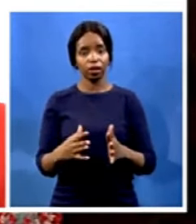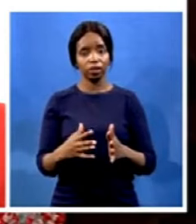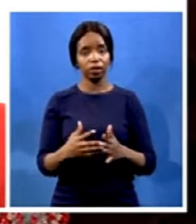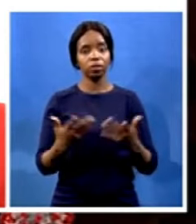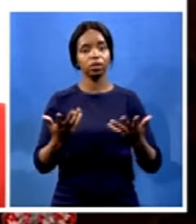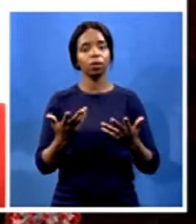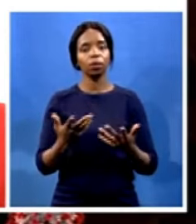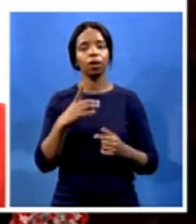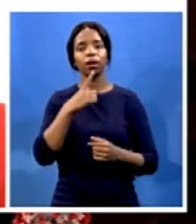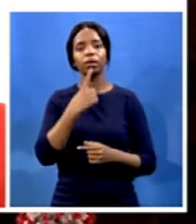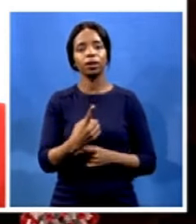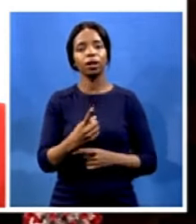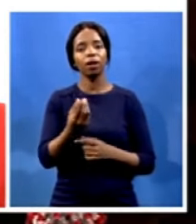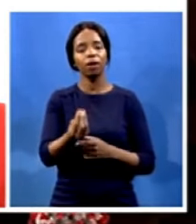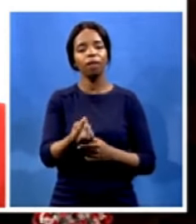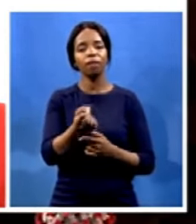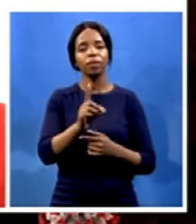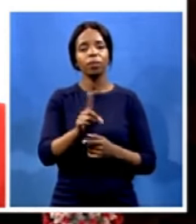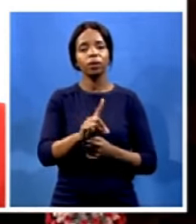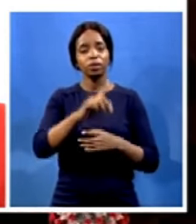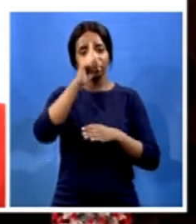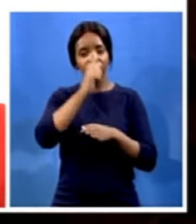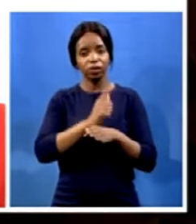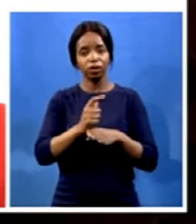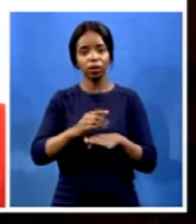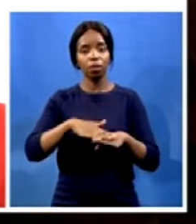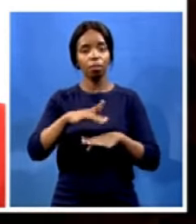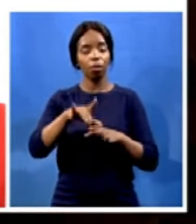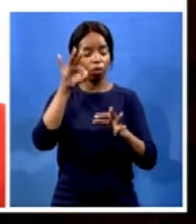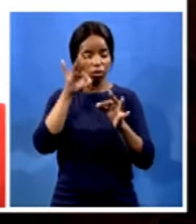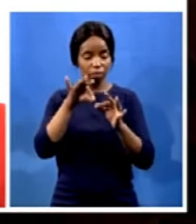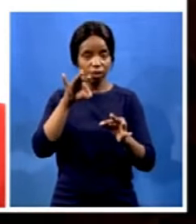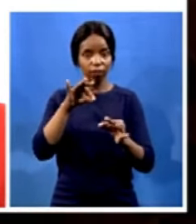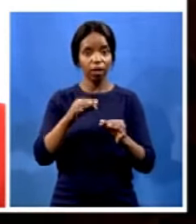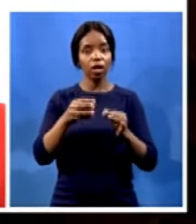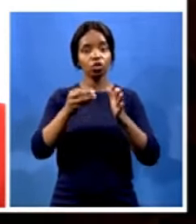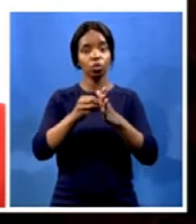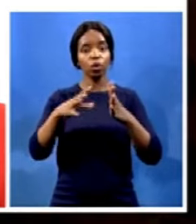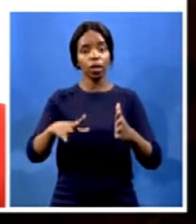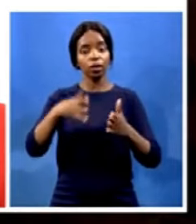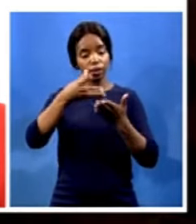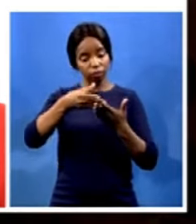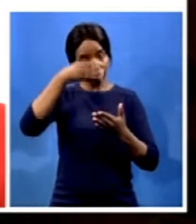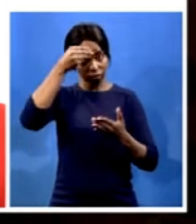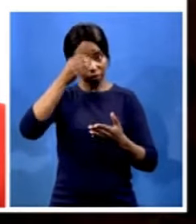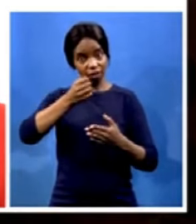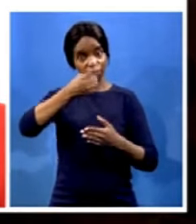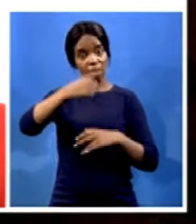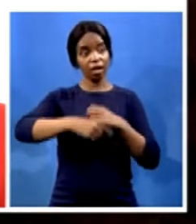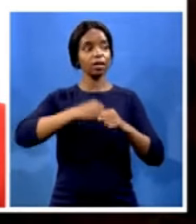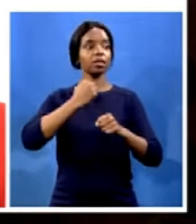the first years who don't have any online learning experience and who've been accustomed to face-to-face learning in the